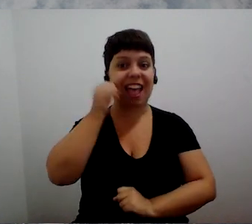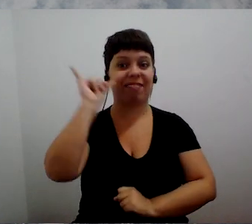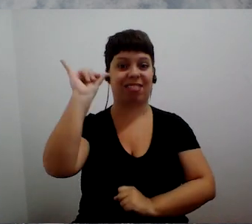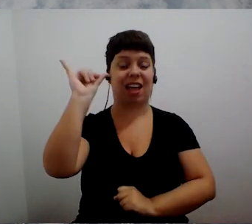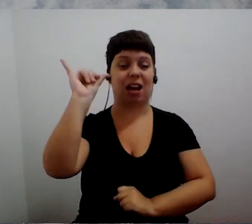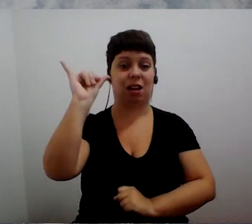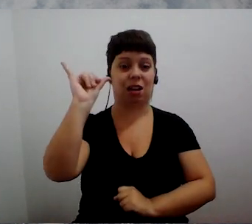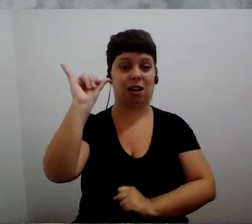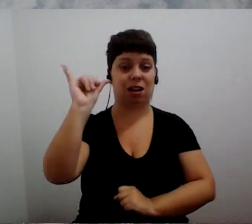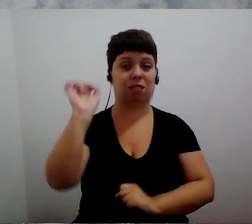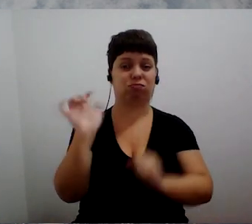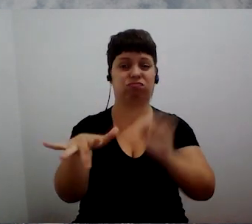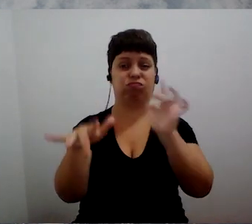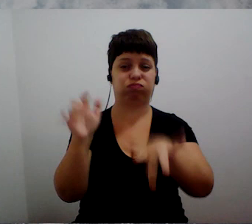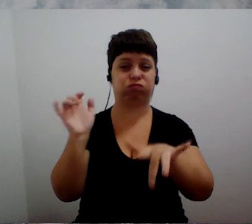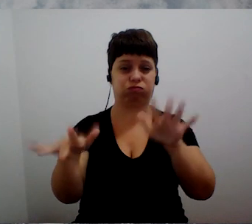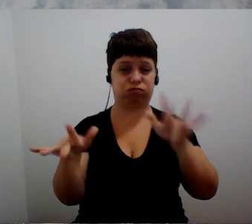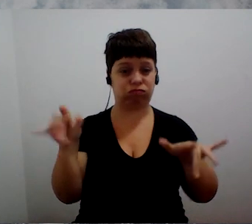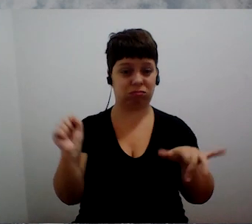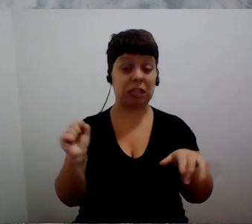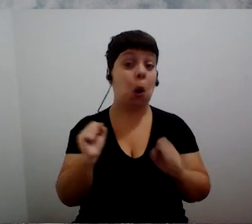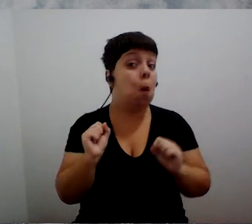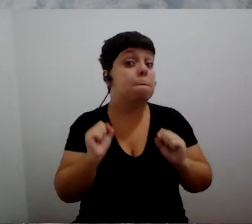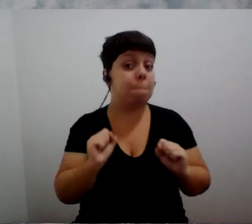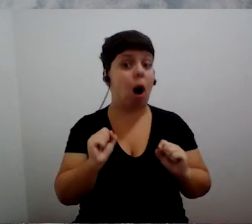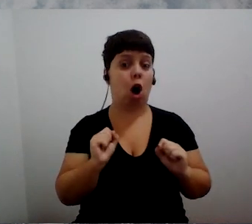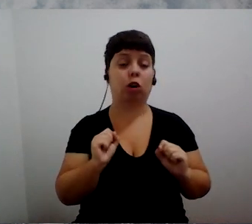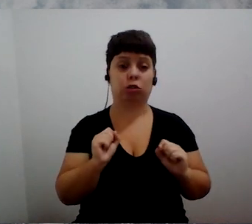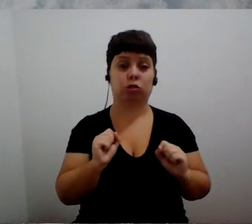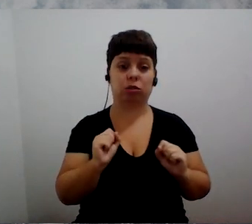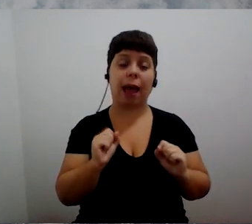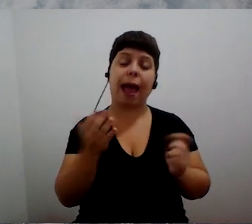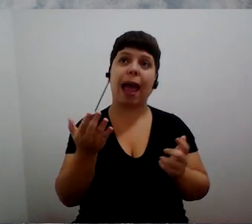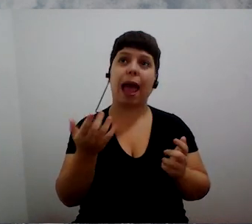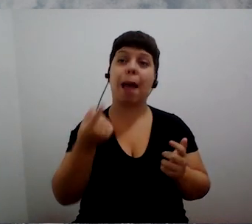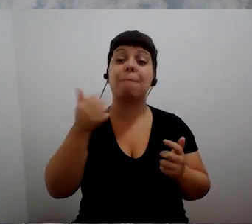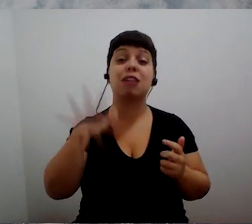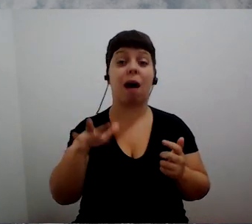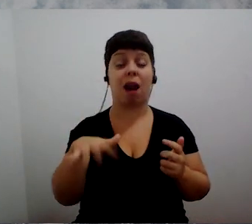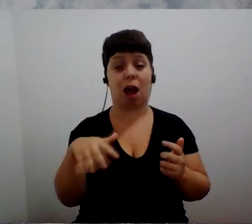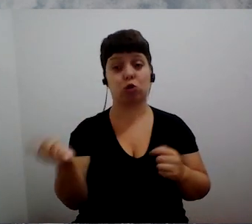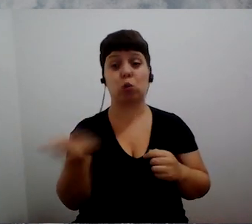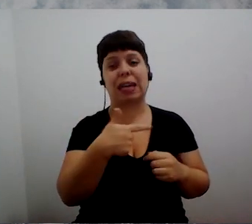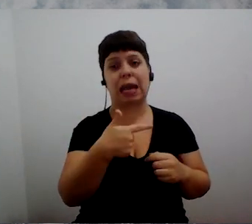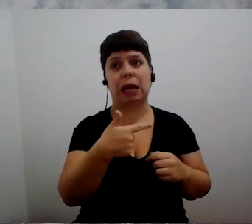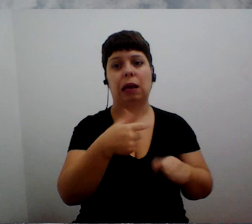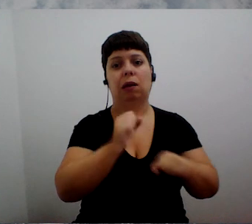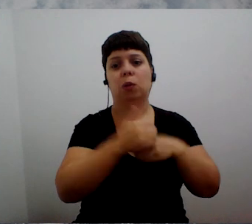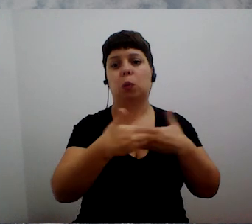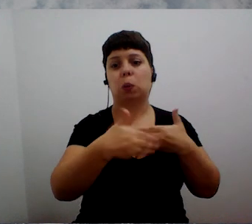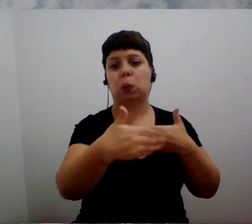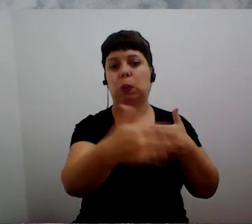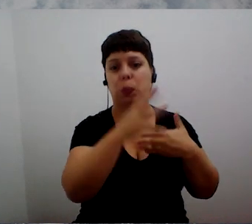sector to prevent already most of the plastic or marine disposal? That's one thing that is possible and